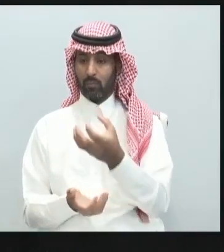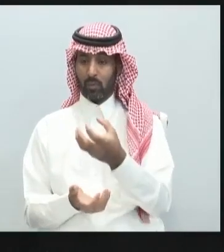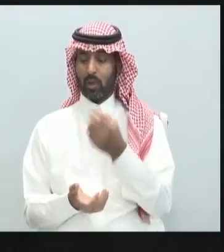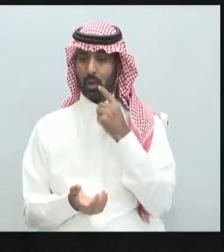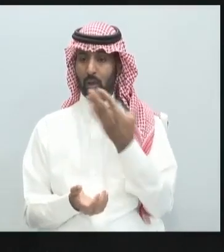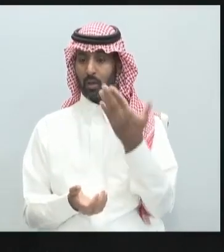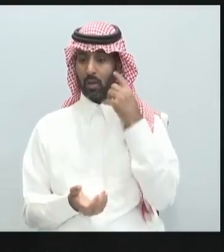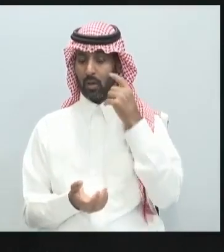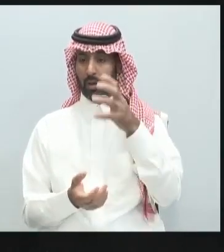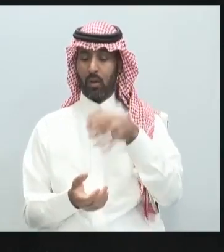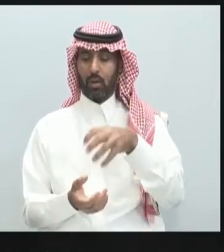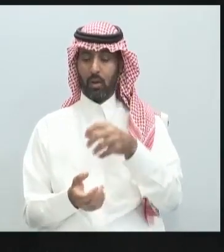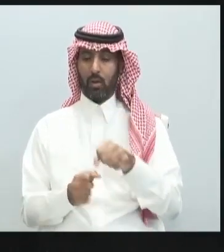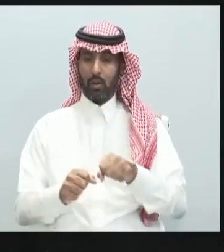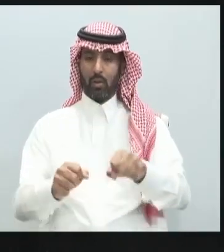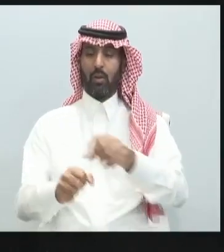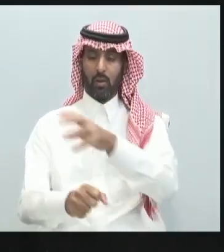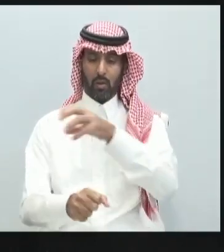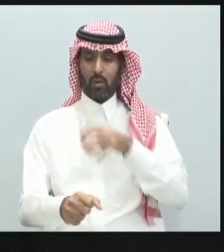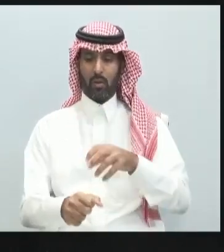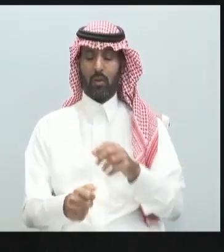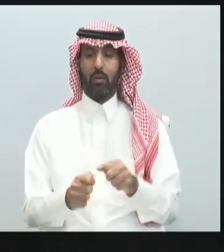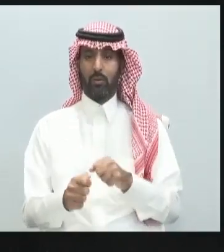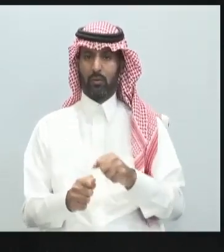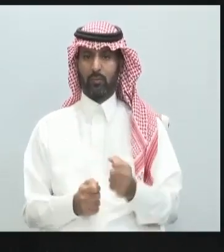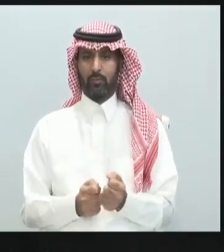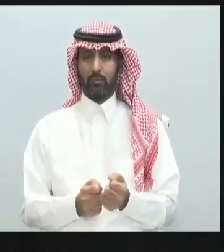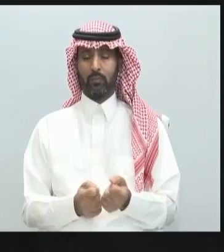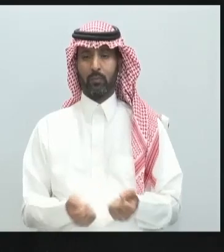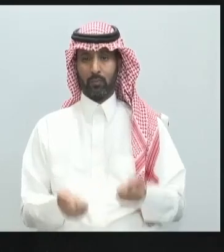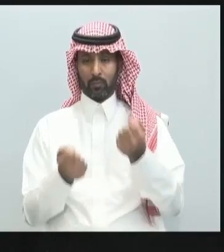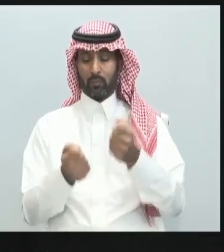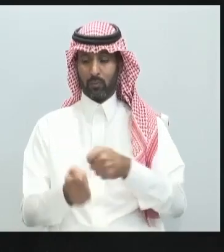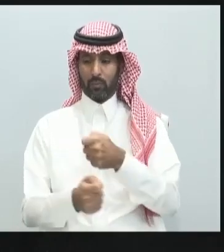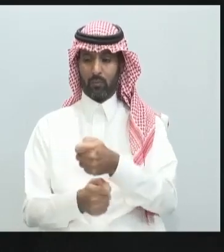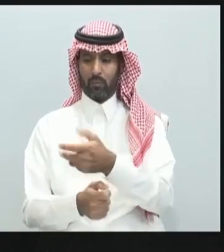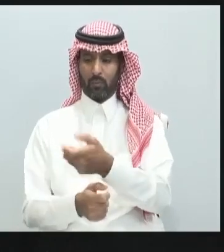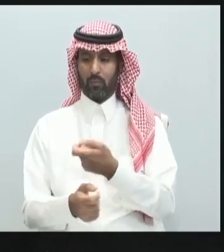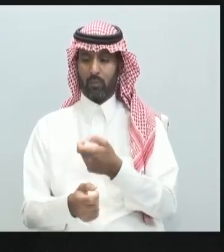from the supermarket, for example? Is it A or B?